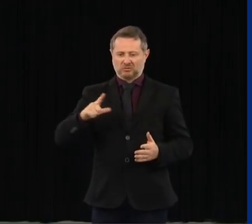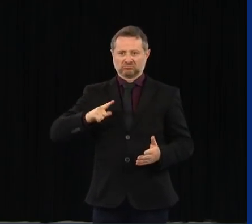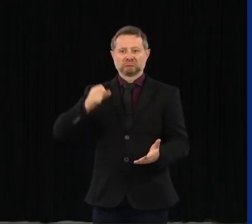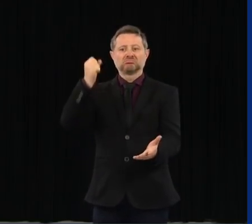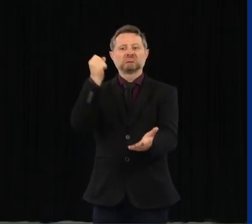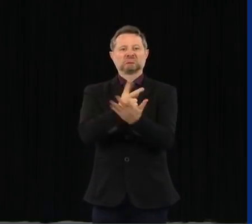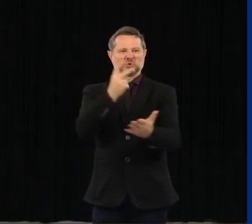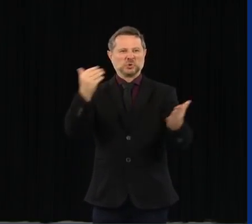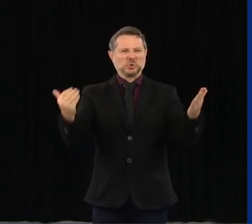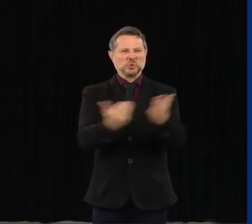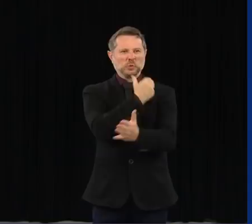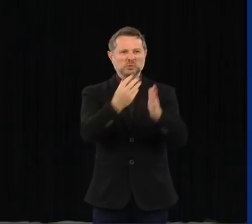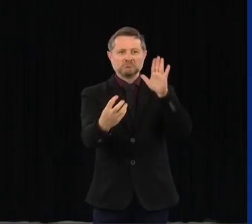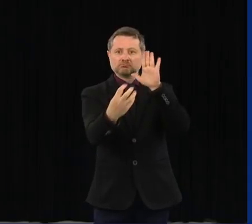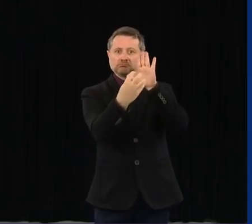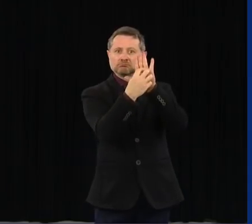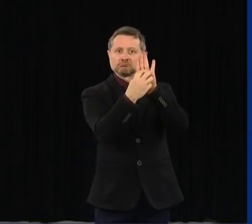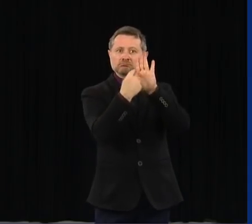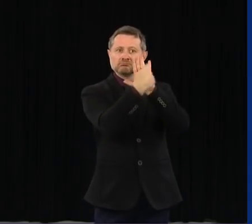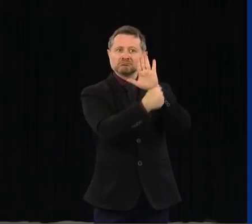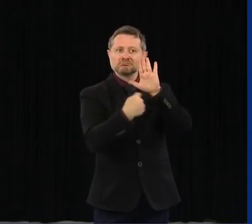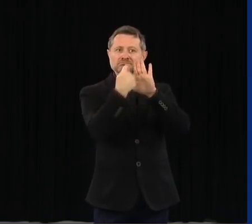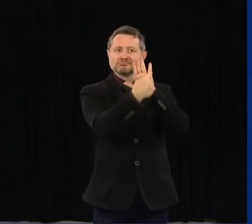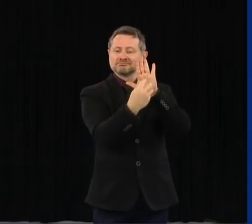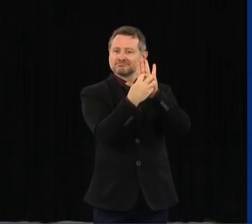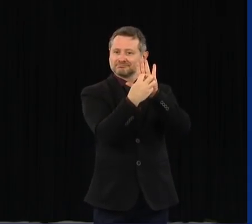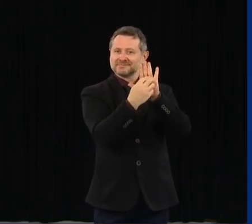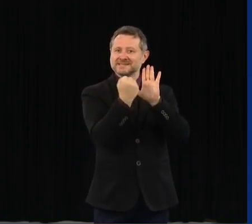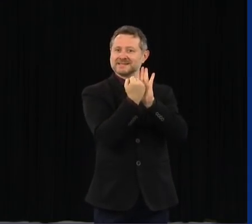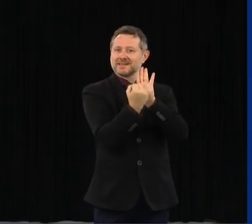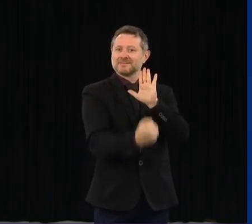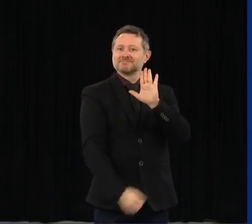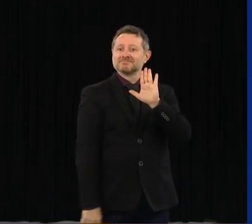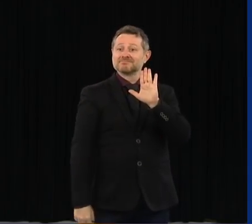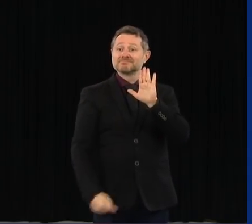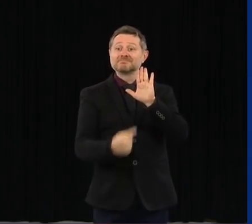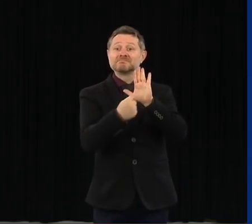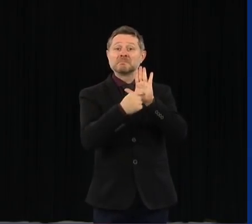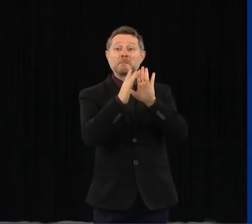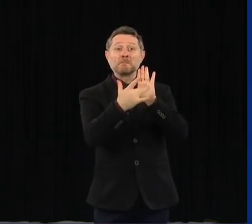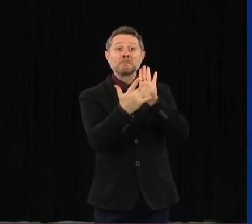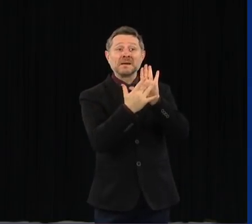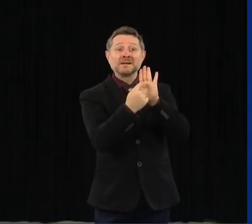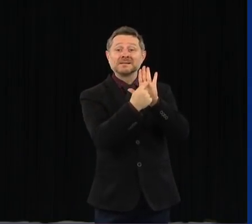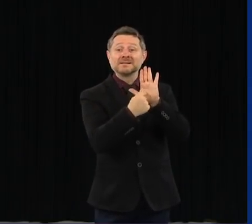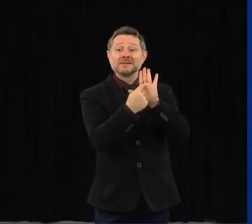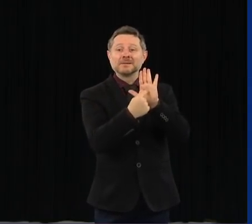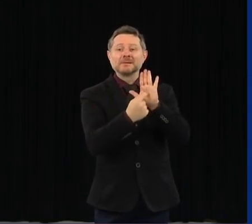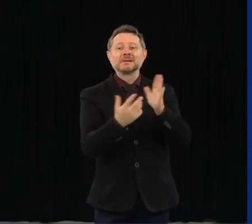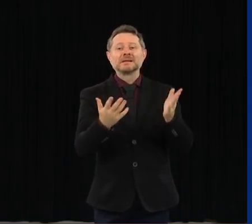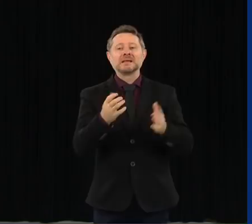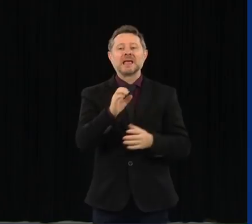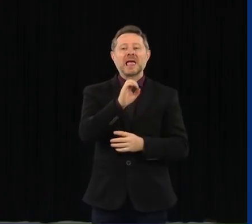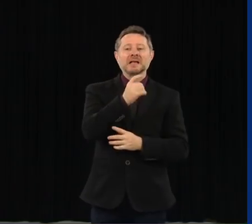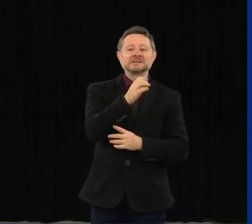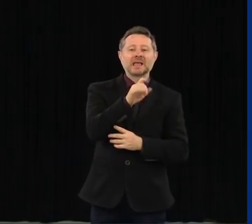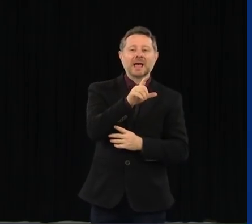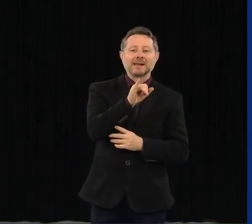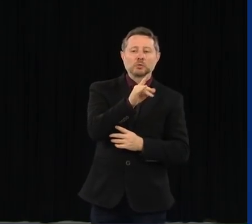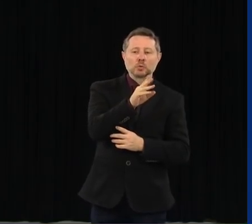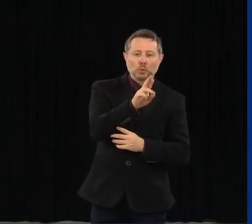seal. You see in the middle of the seal two words, Excelsior, state motto,